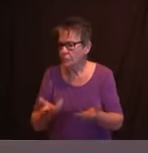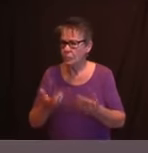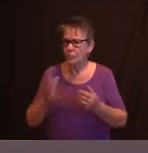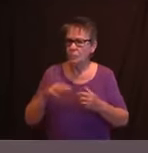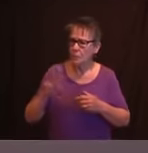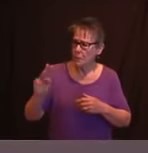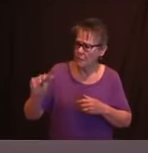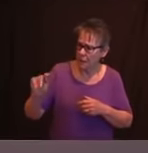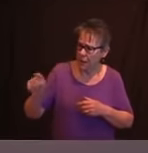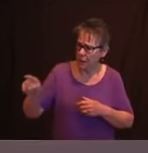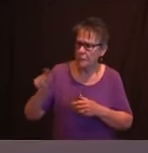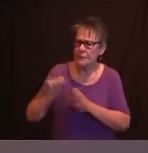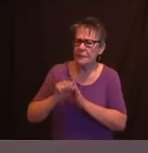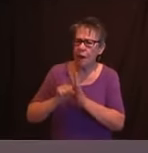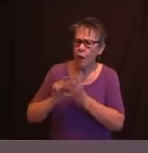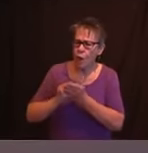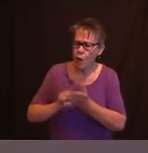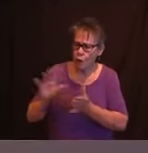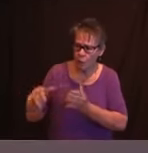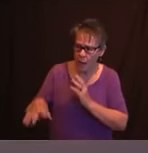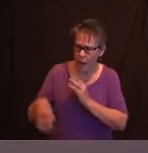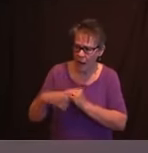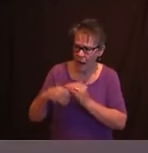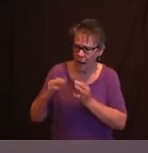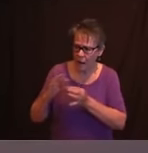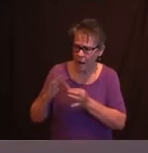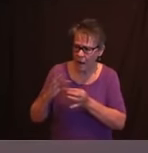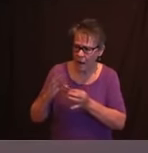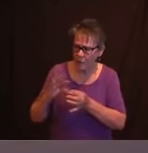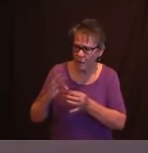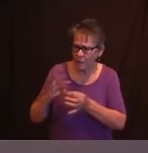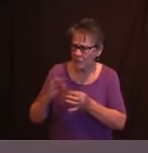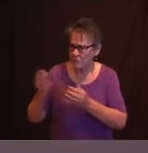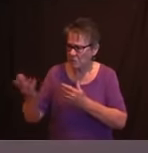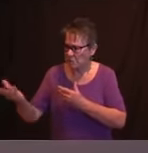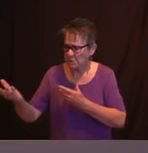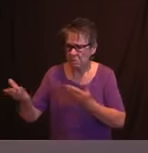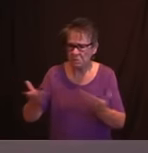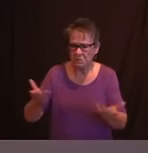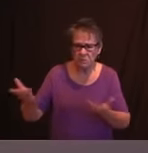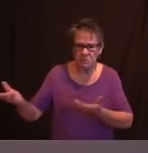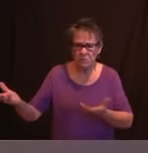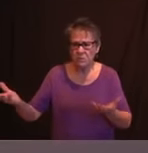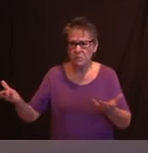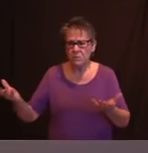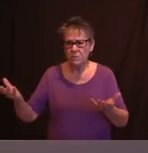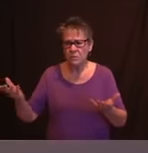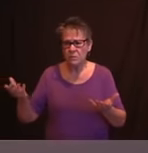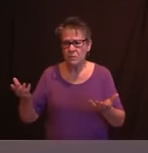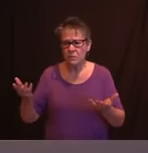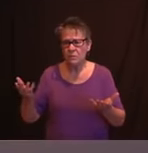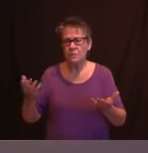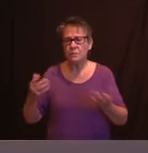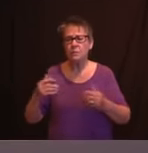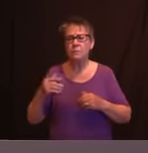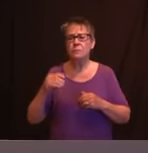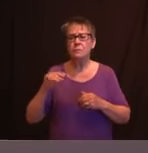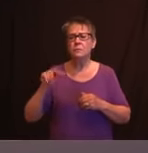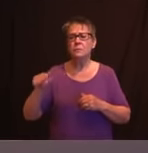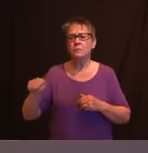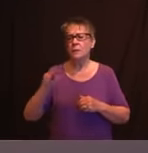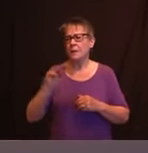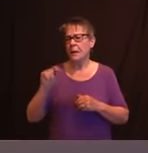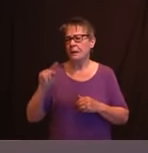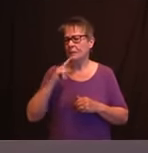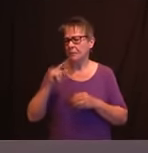lockstep. Yeah, the Department on summer schools, the Department of Education is working on guidance with school districts on that front. And then on